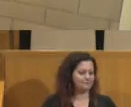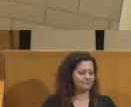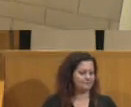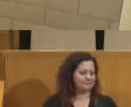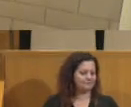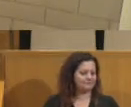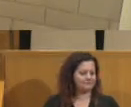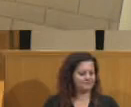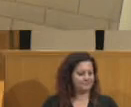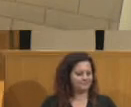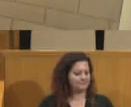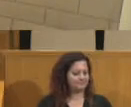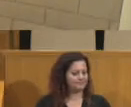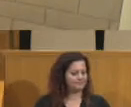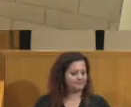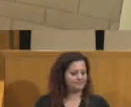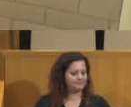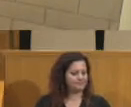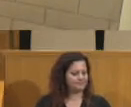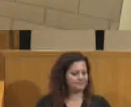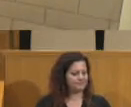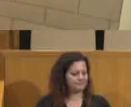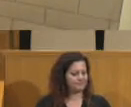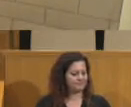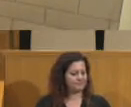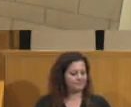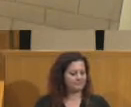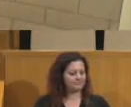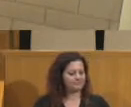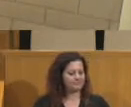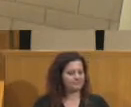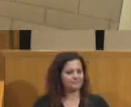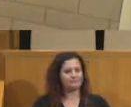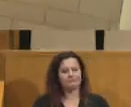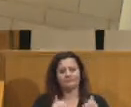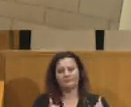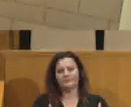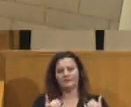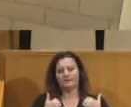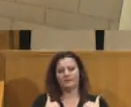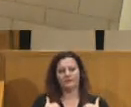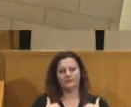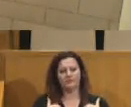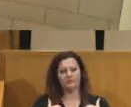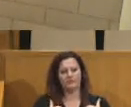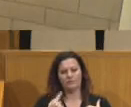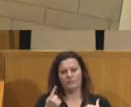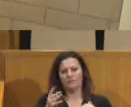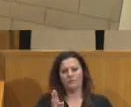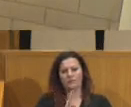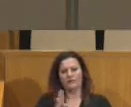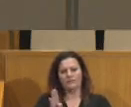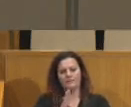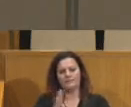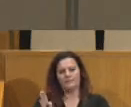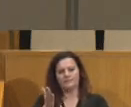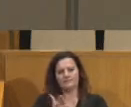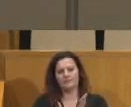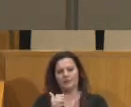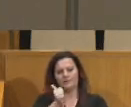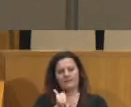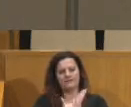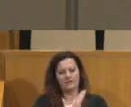this council just finished. But as has been stated by many of you in your remarks tonight, we know what the challenges are. There's still a lot of work left to do, and I